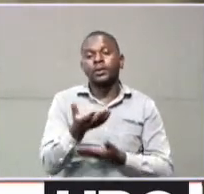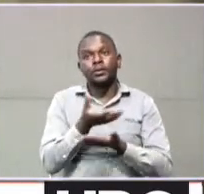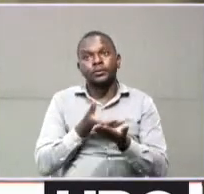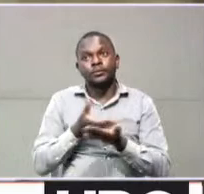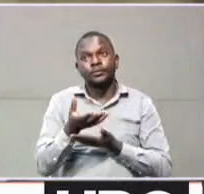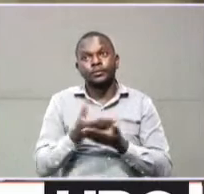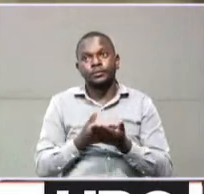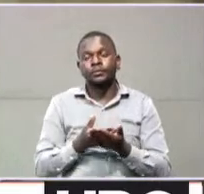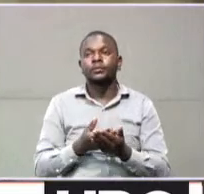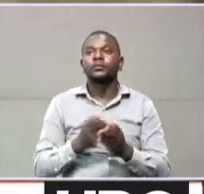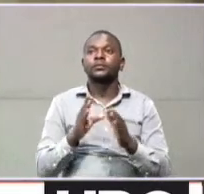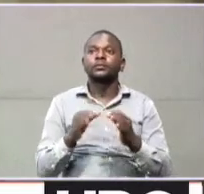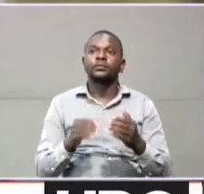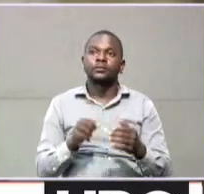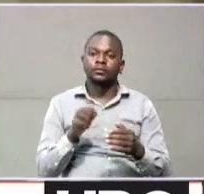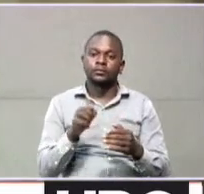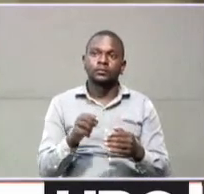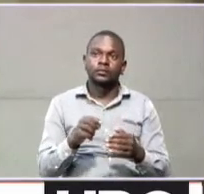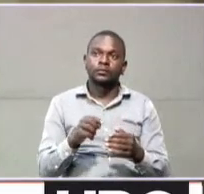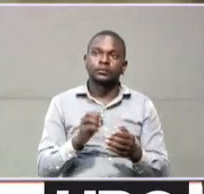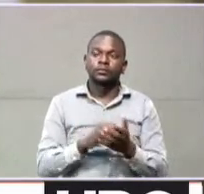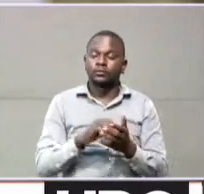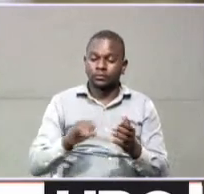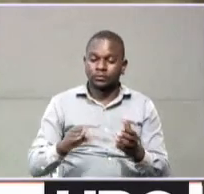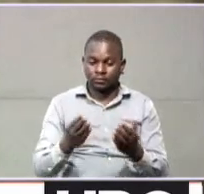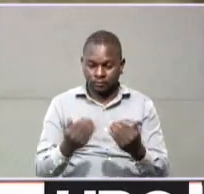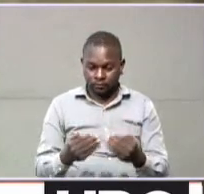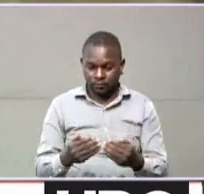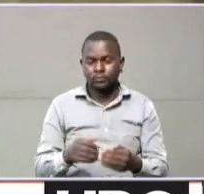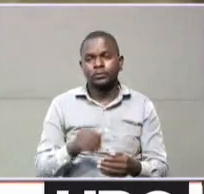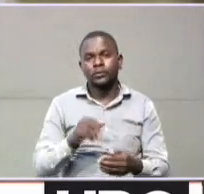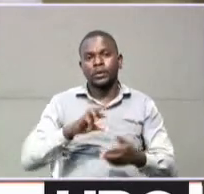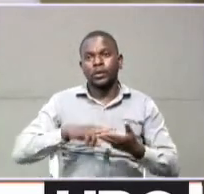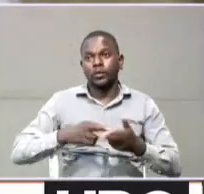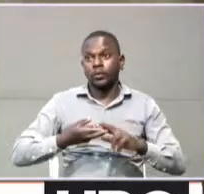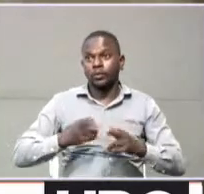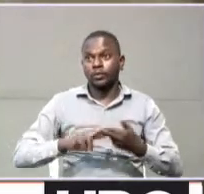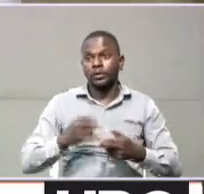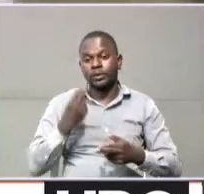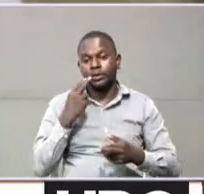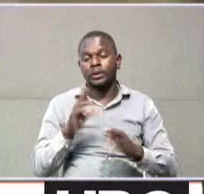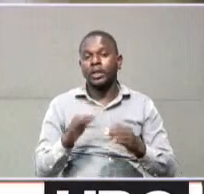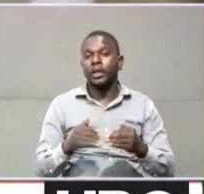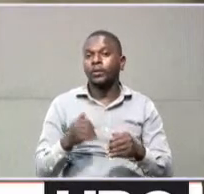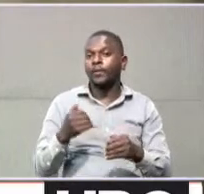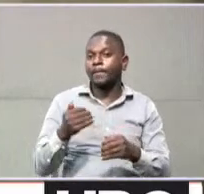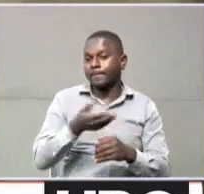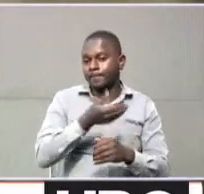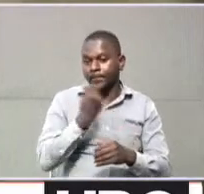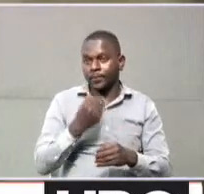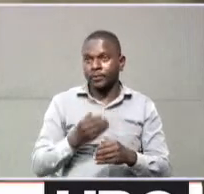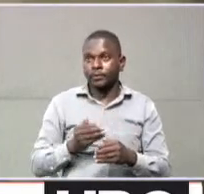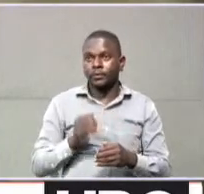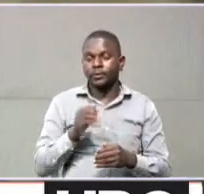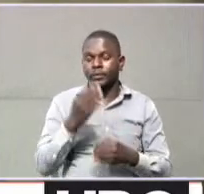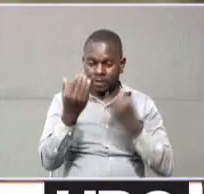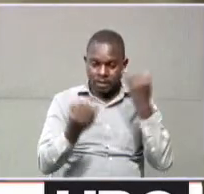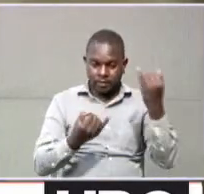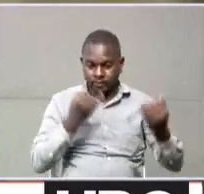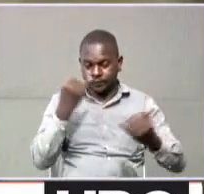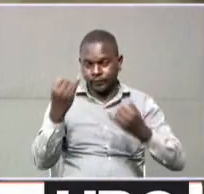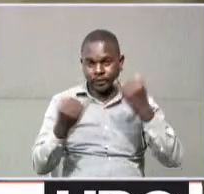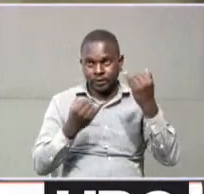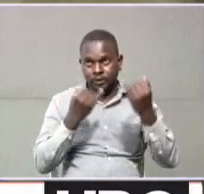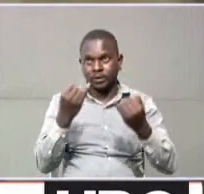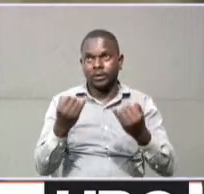one statement leaving out the other so let's relate it and we see how best we can have a convergence of ideas the other one of